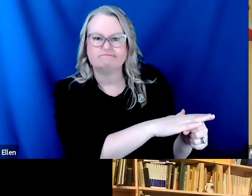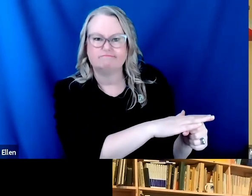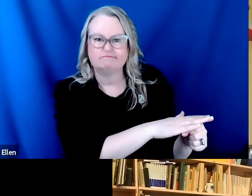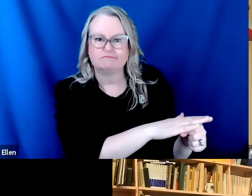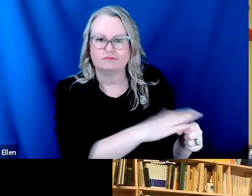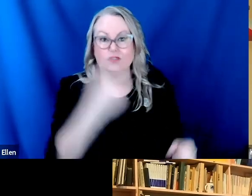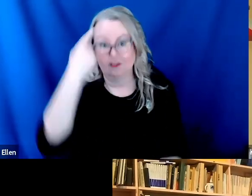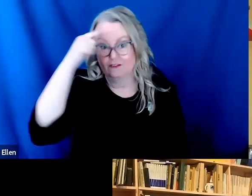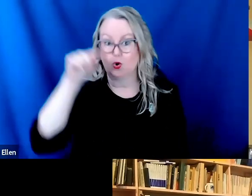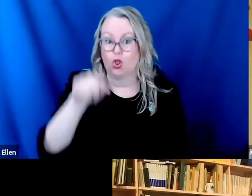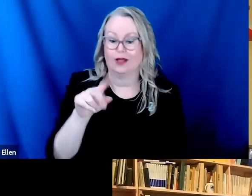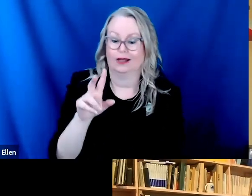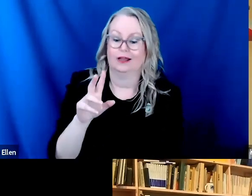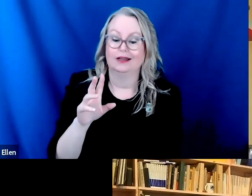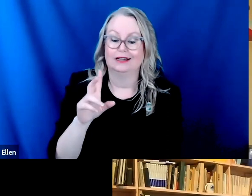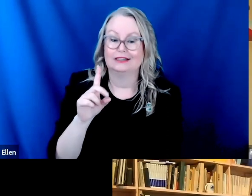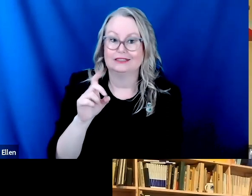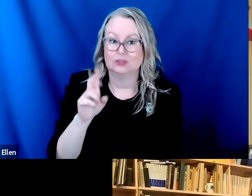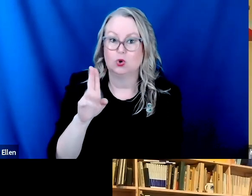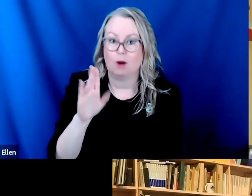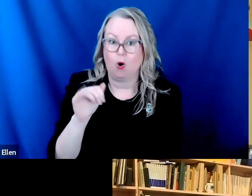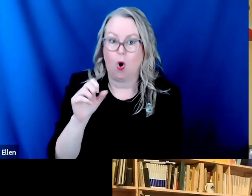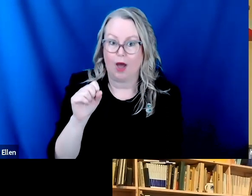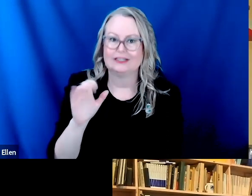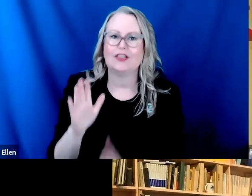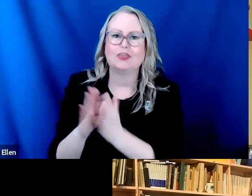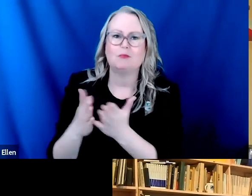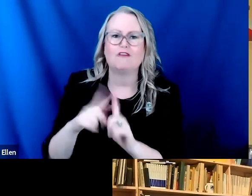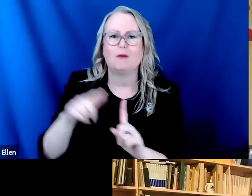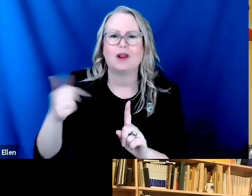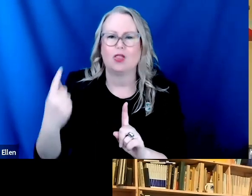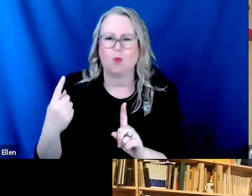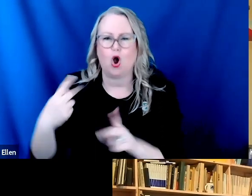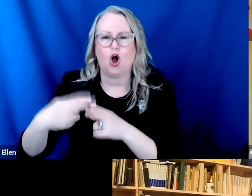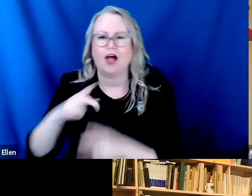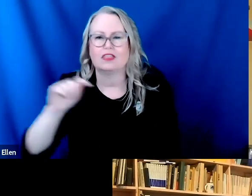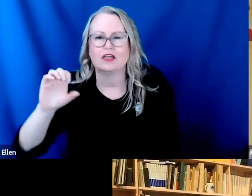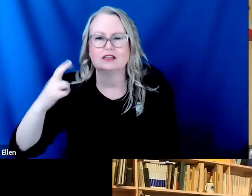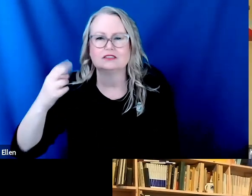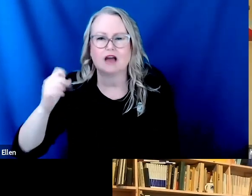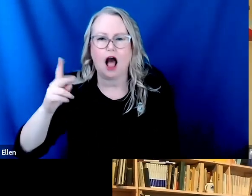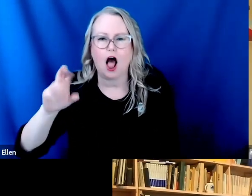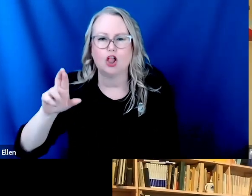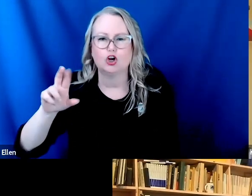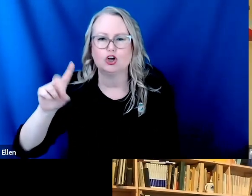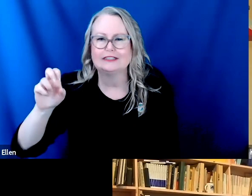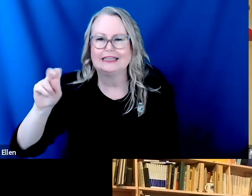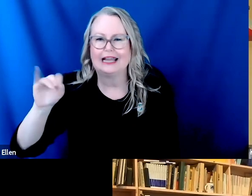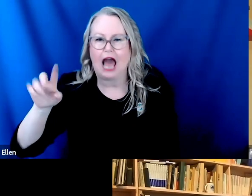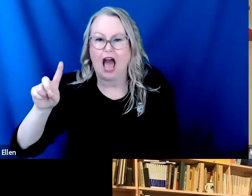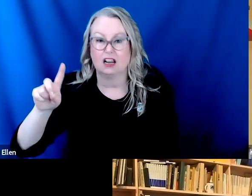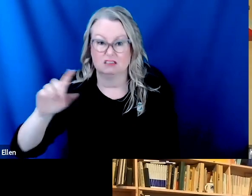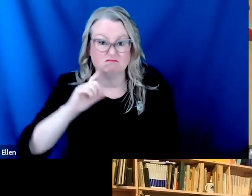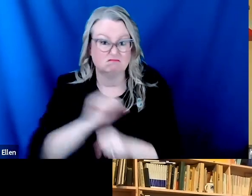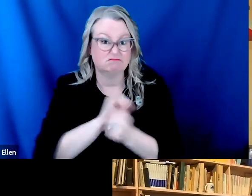of Du Bois by Alden Morris in his book, The Scholar Denied. These early scholars were